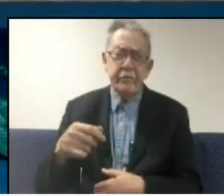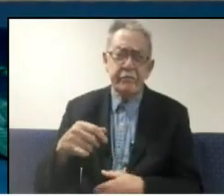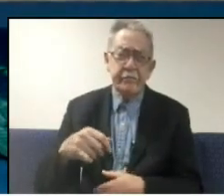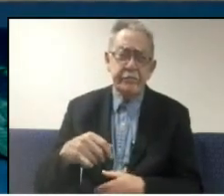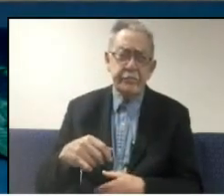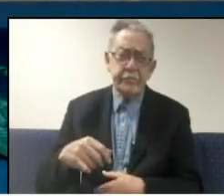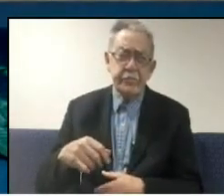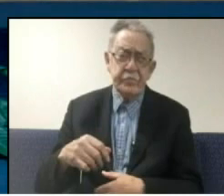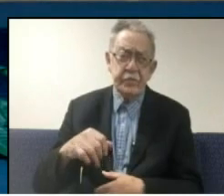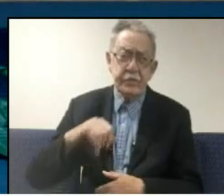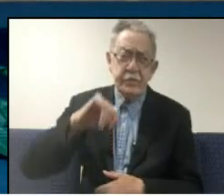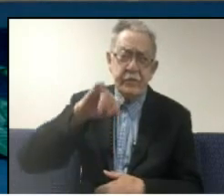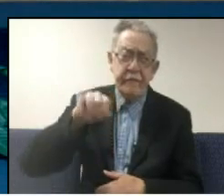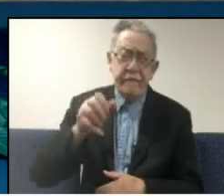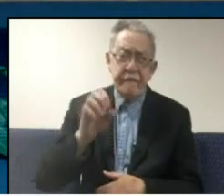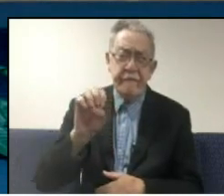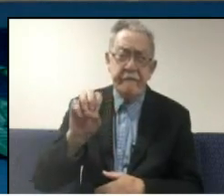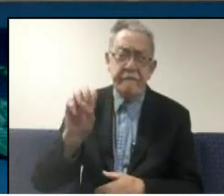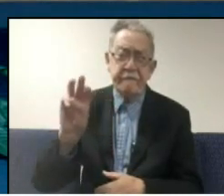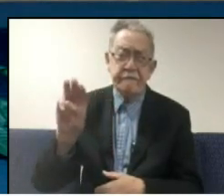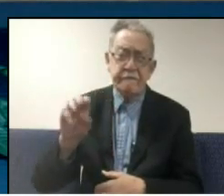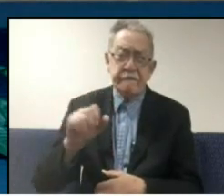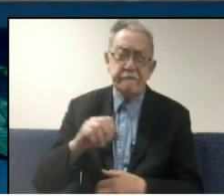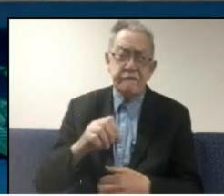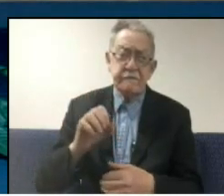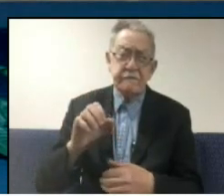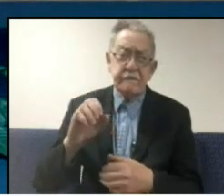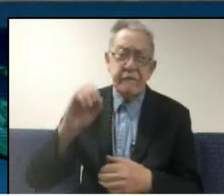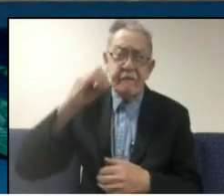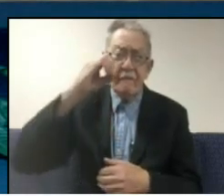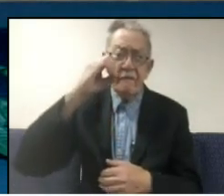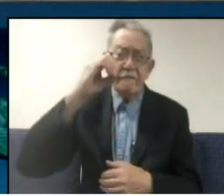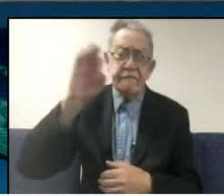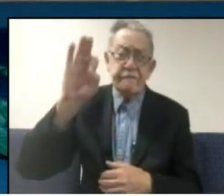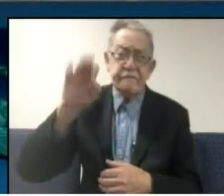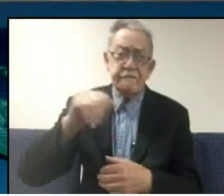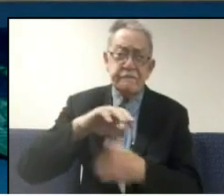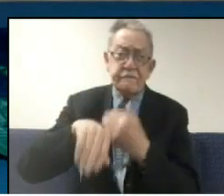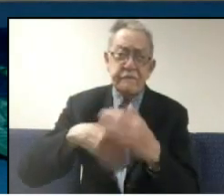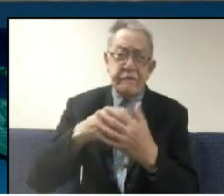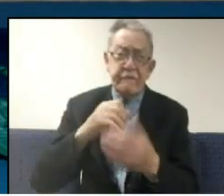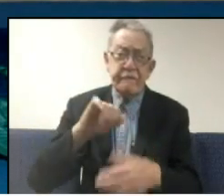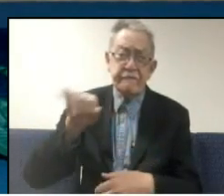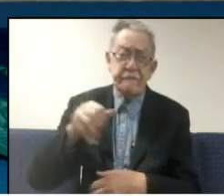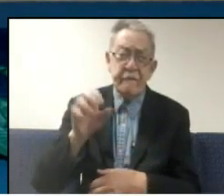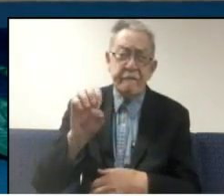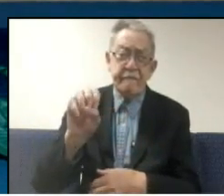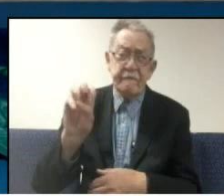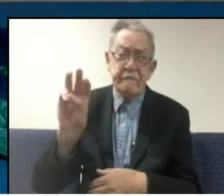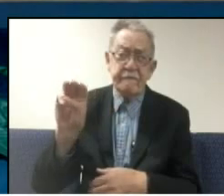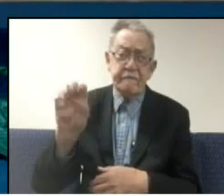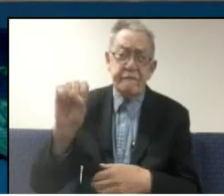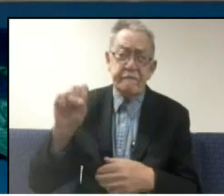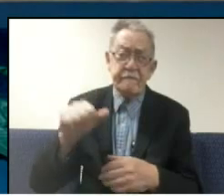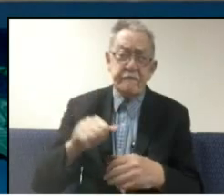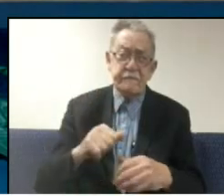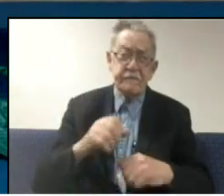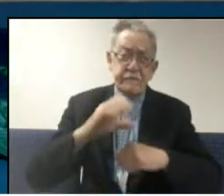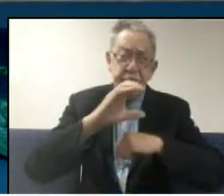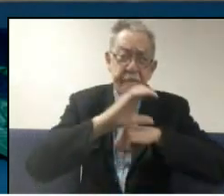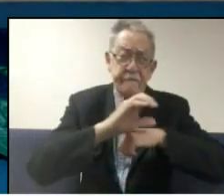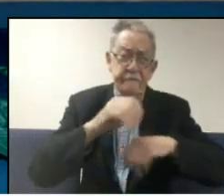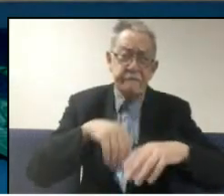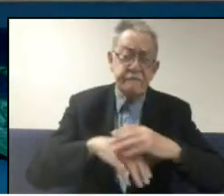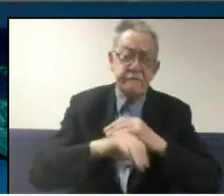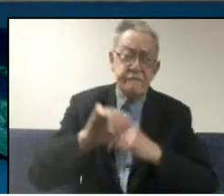a little bit less than human, certainly unimportant to the things of God. And in fact, the Jewish church in Jerusalem,